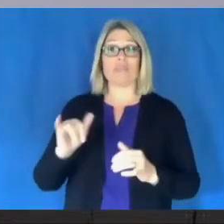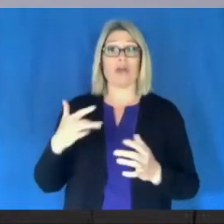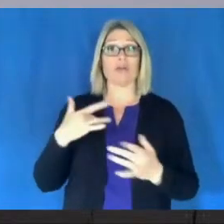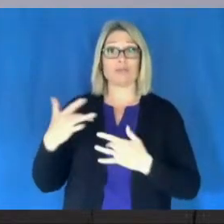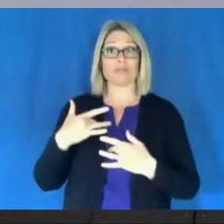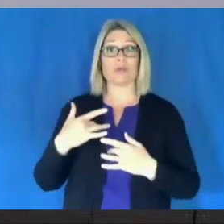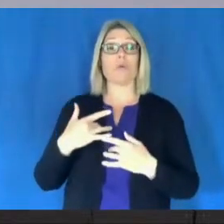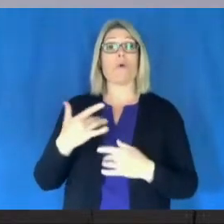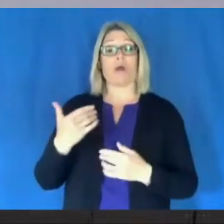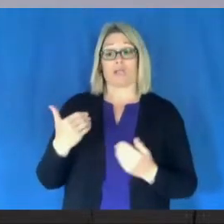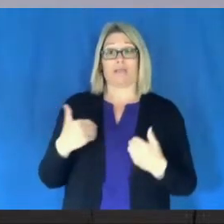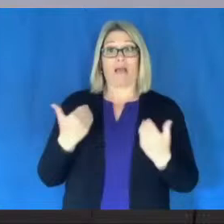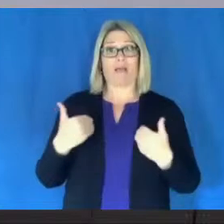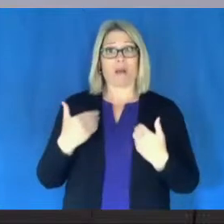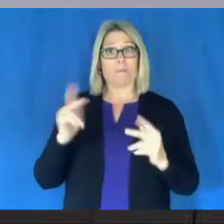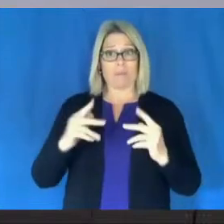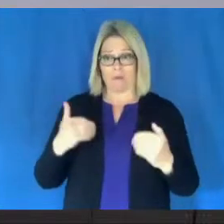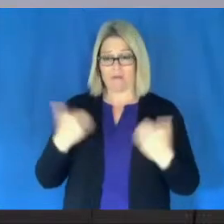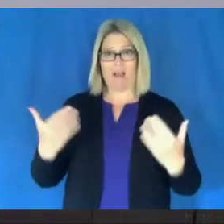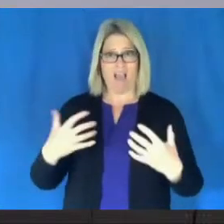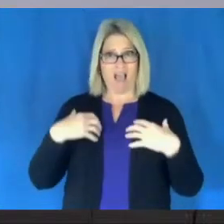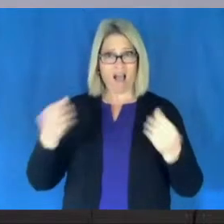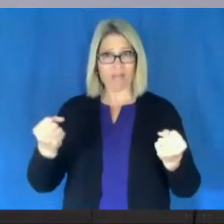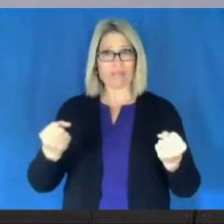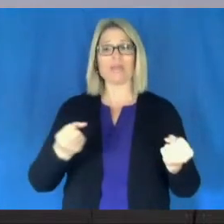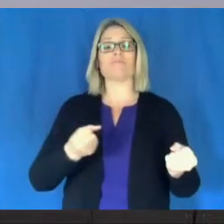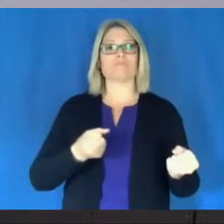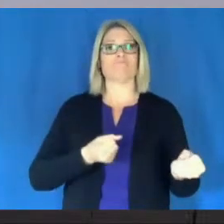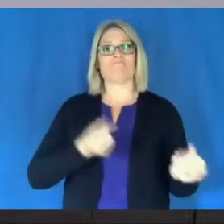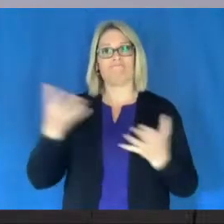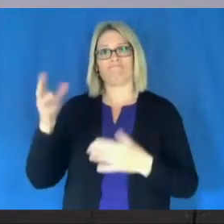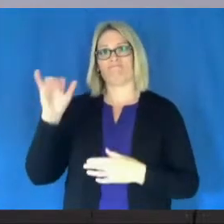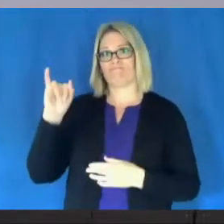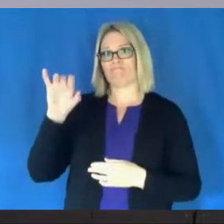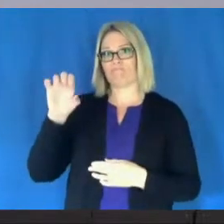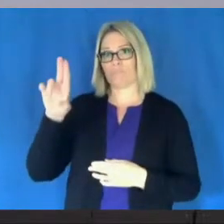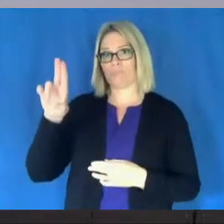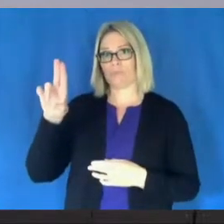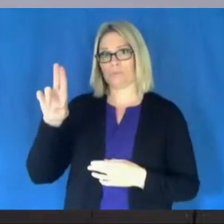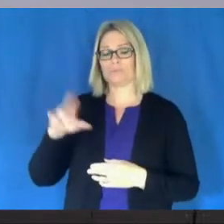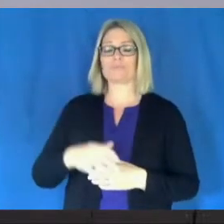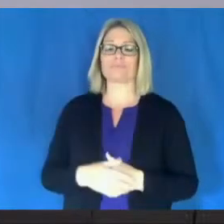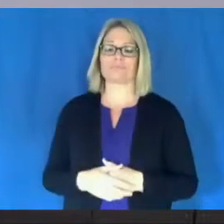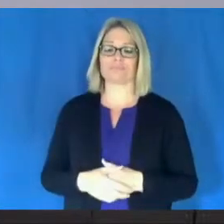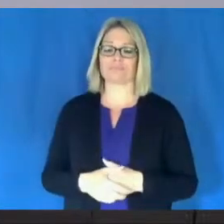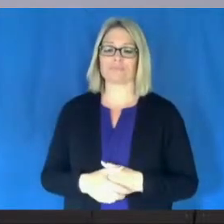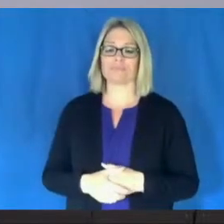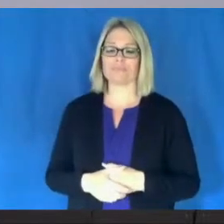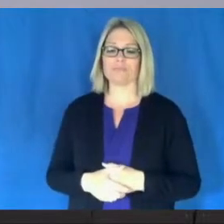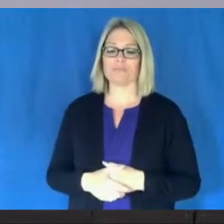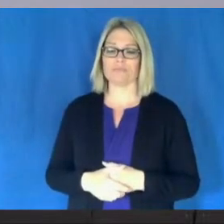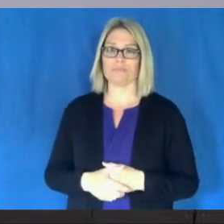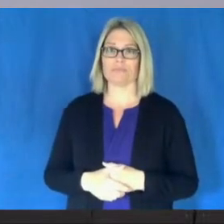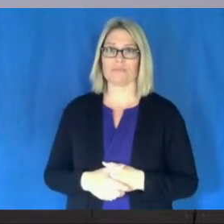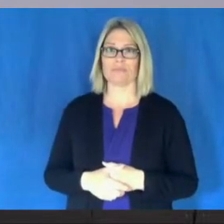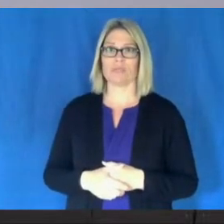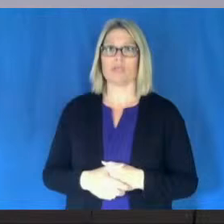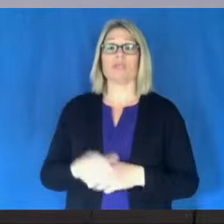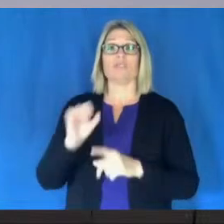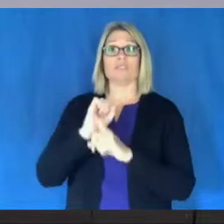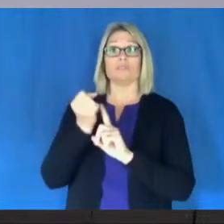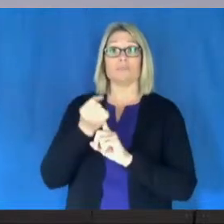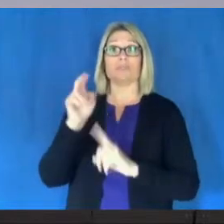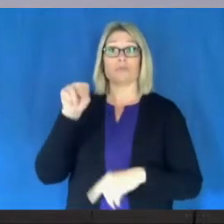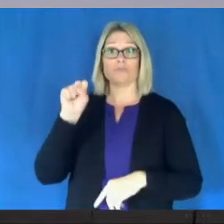younger, previously healthy people are in ICU with severe symptoms of COVID-19. The situation in Nova Scotia is